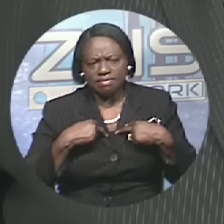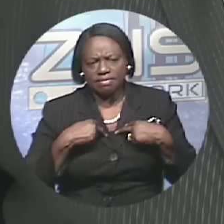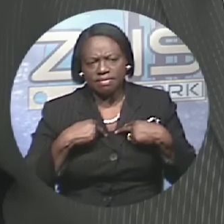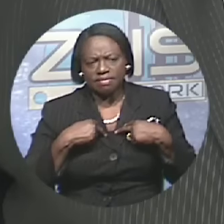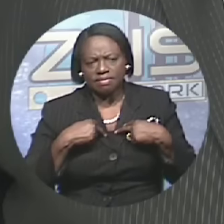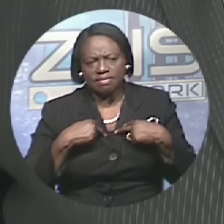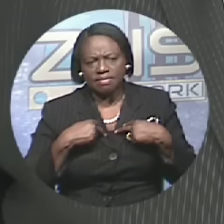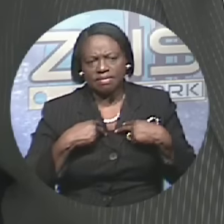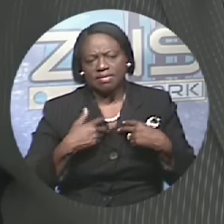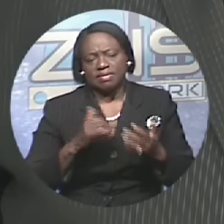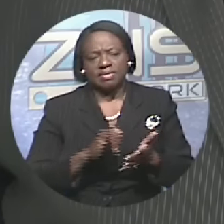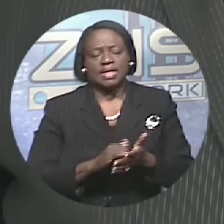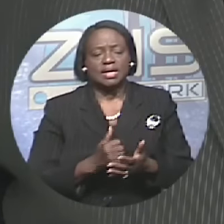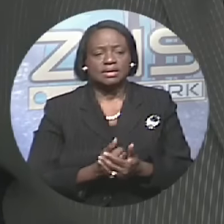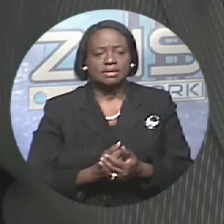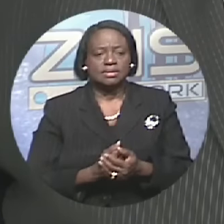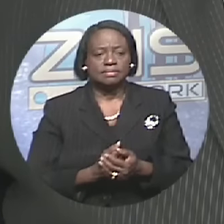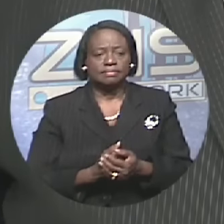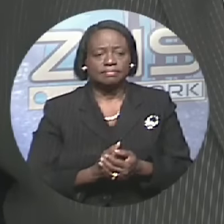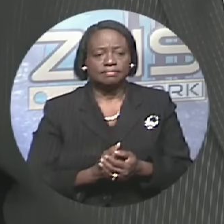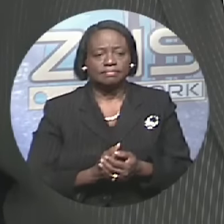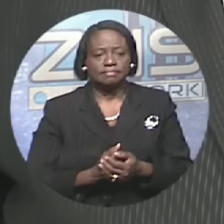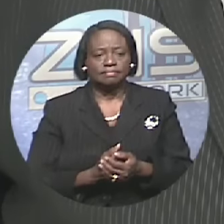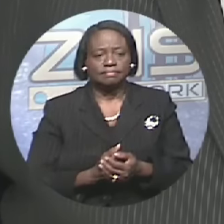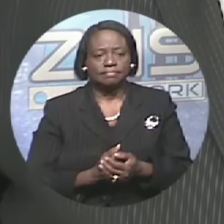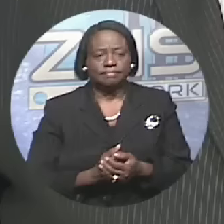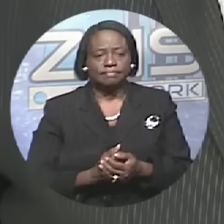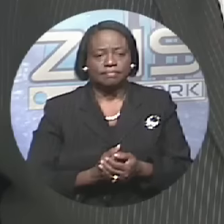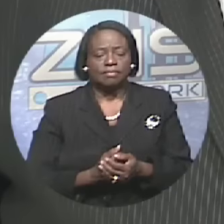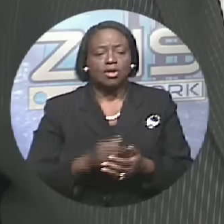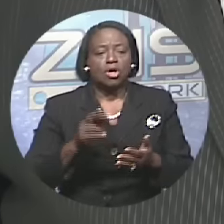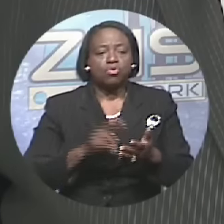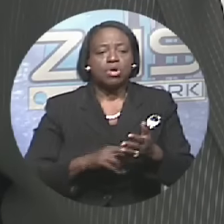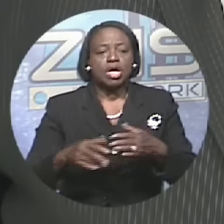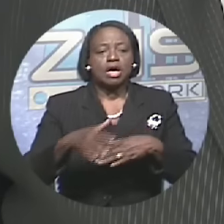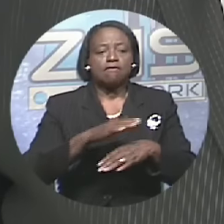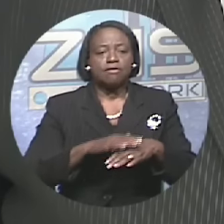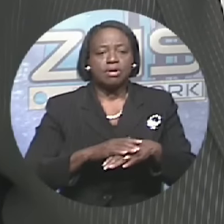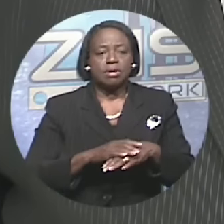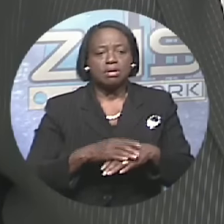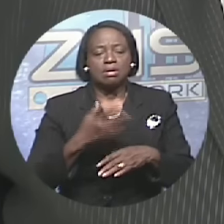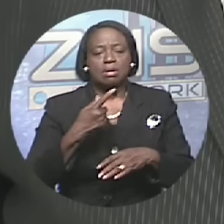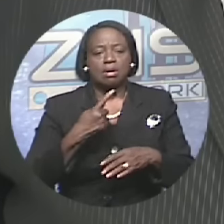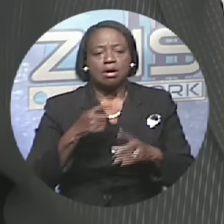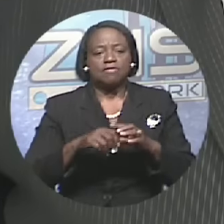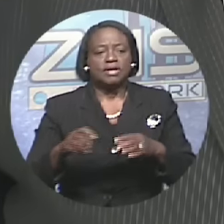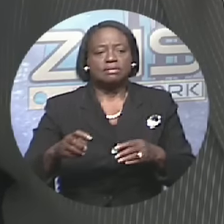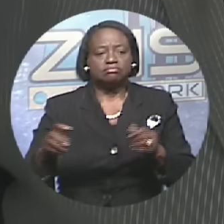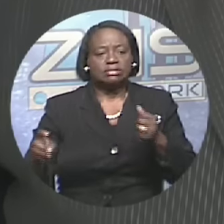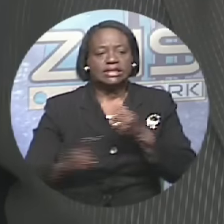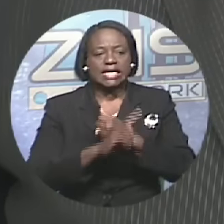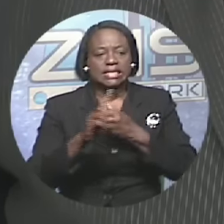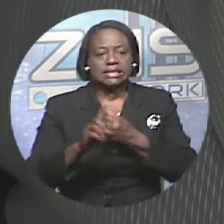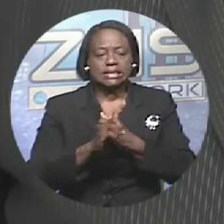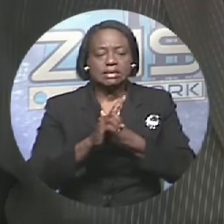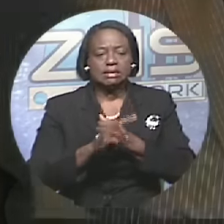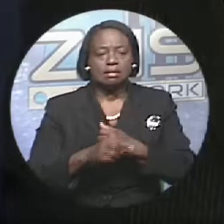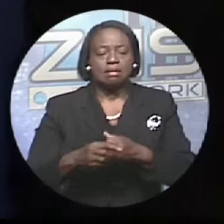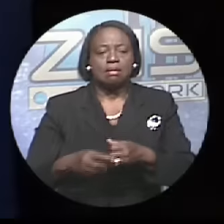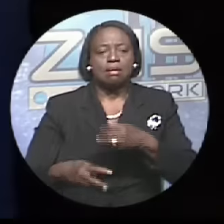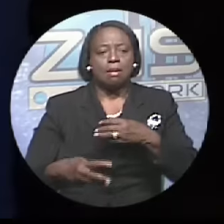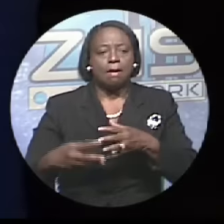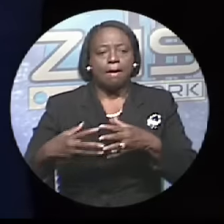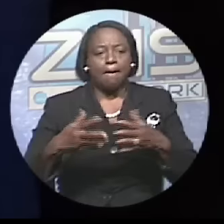exists. It exists. The 9th Annual Comprehensive Disaster Management Conference opened this morning here in Nassau, and it's the first time